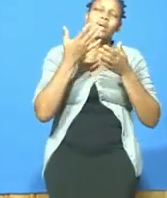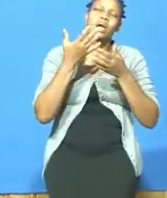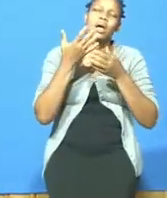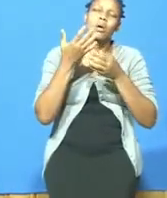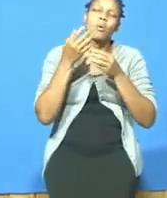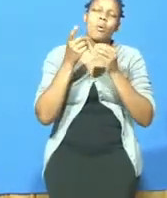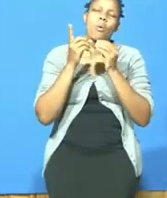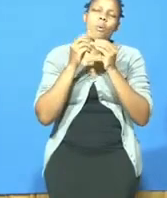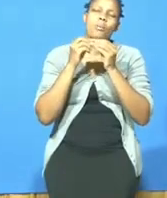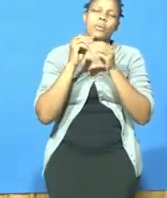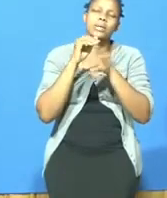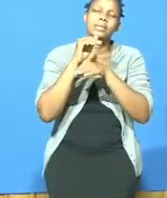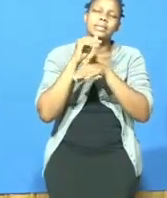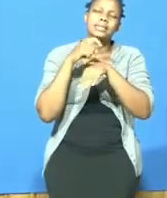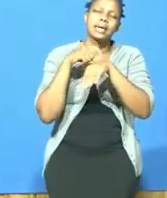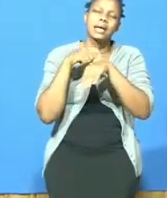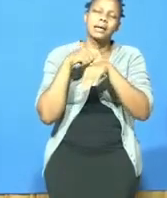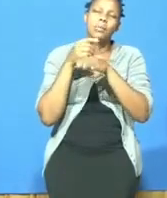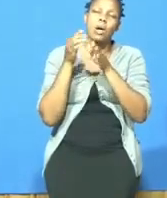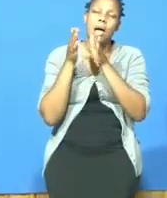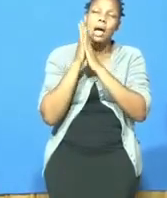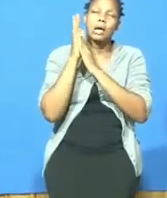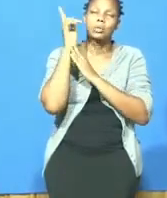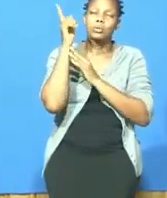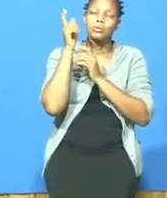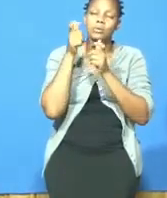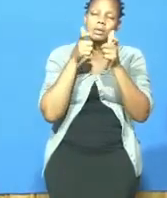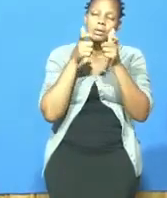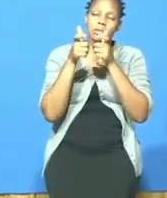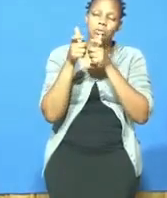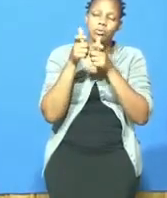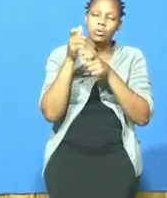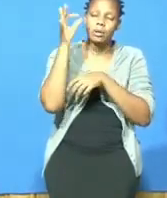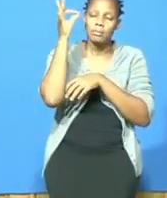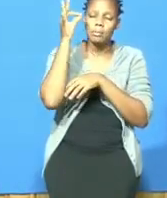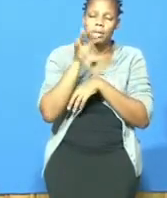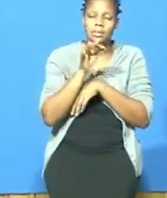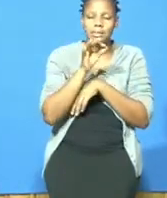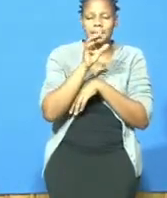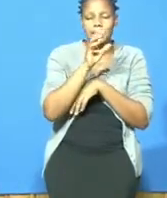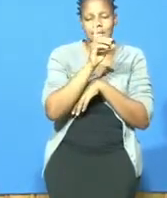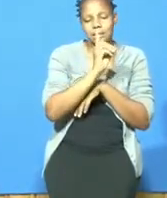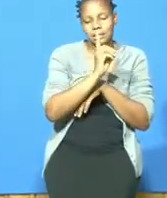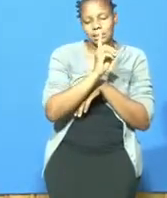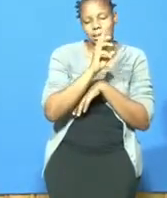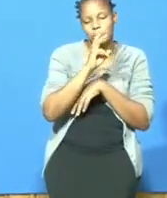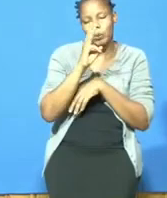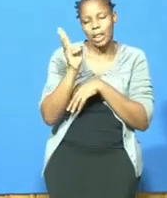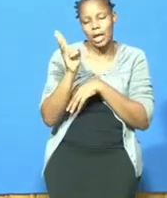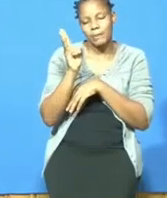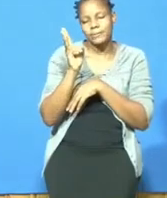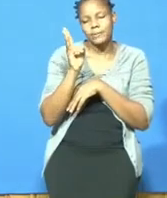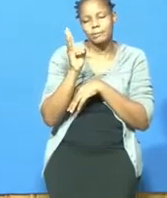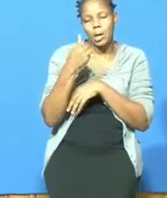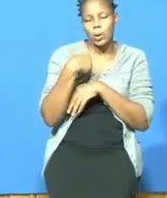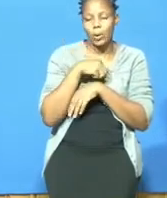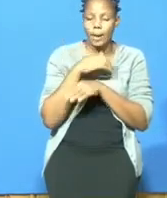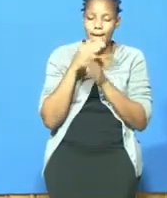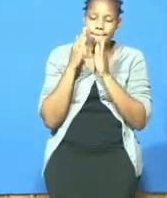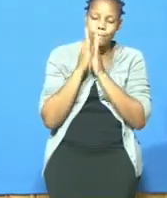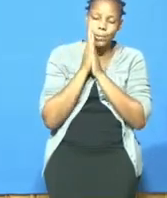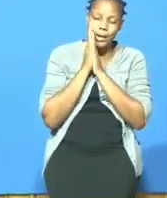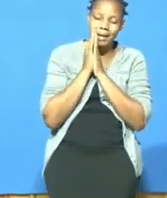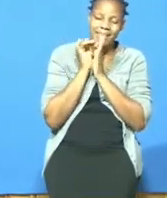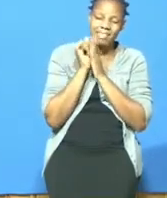time. And so we ask you now to take charge of Pastor Donovan Williams. We pray, oh God, that you will